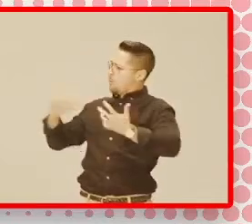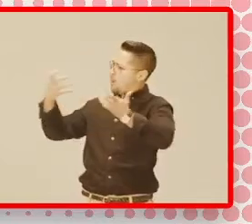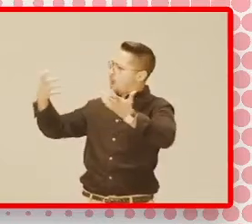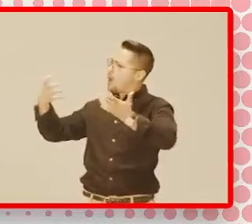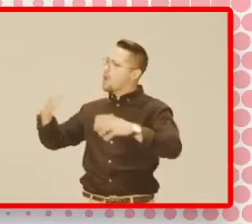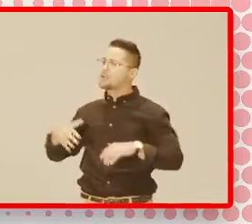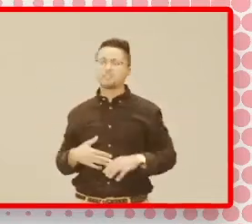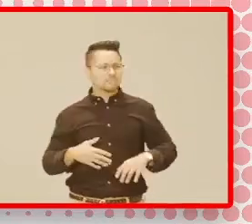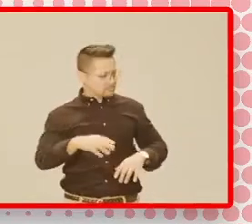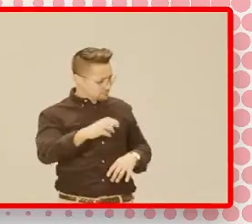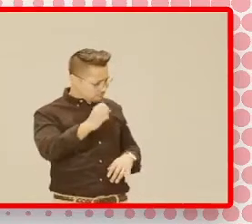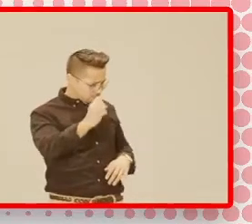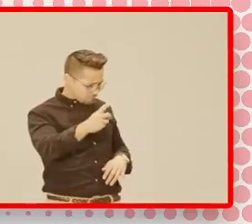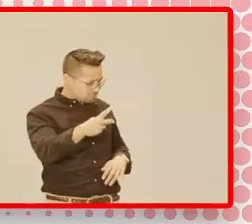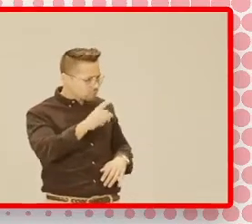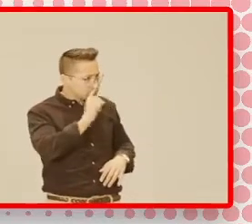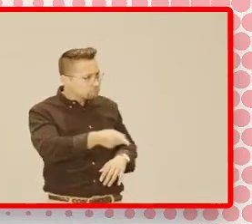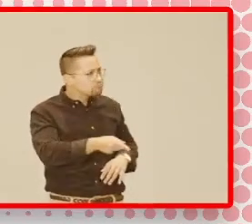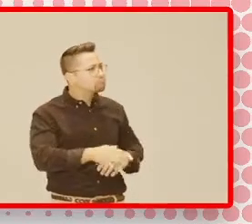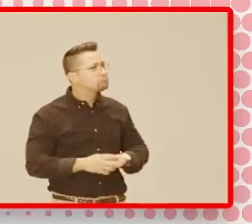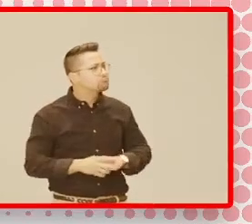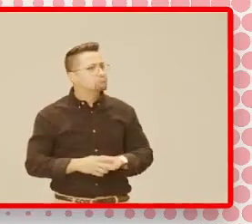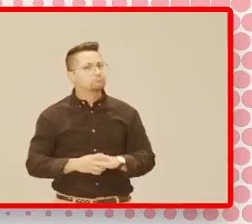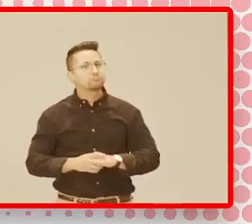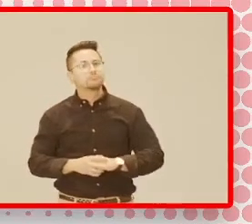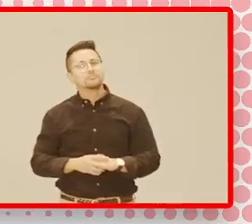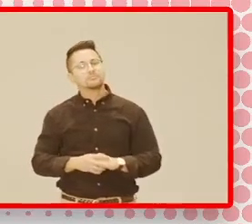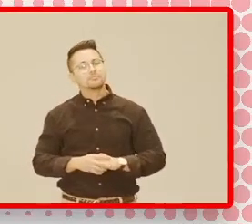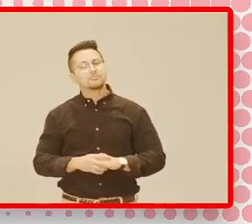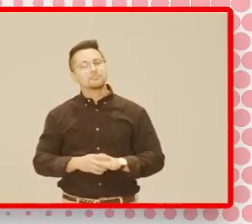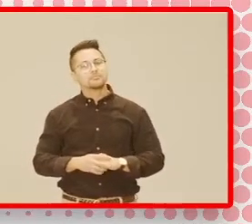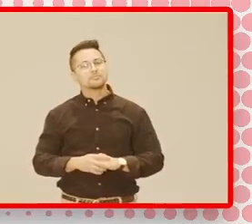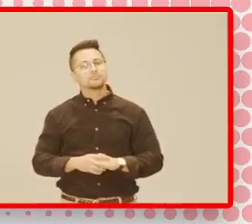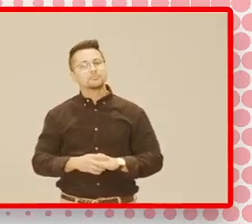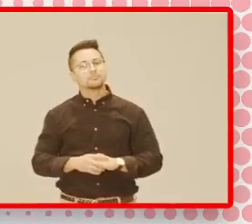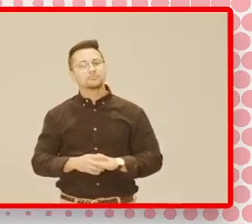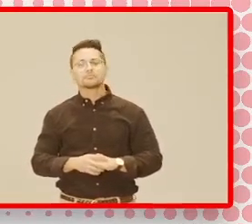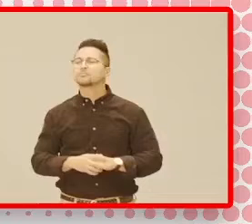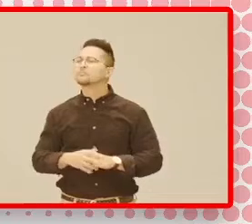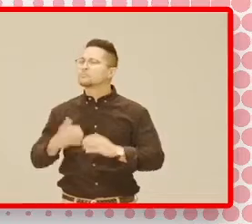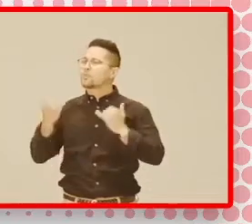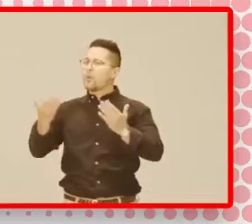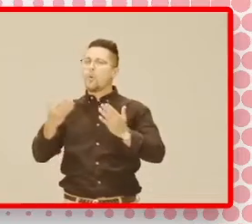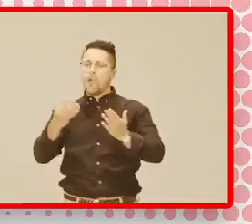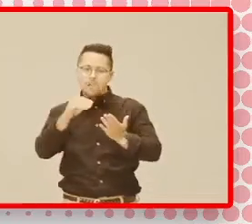He said, okay, let's write a simple plan.